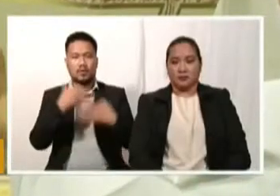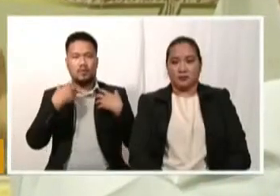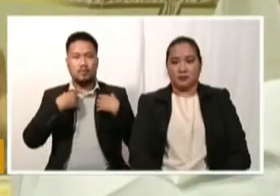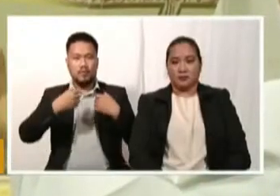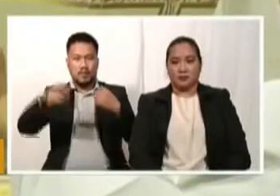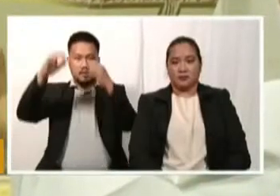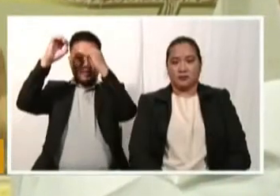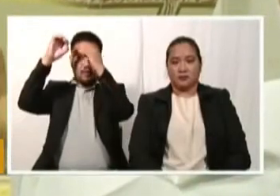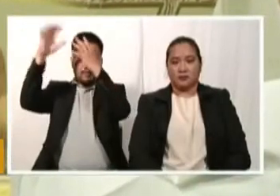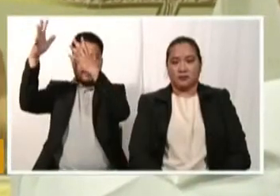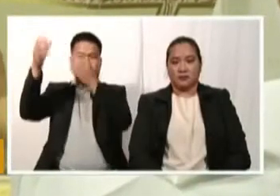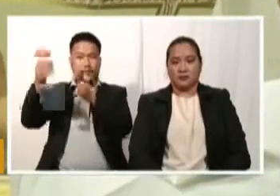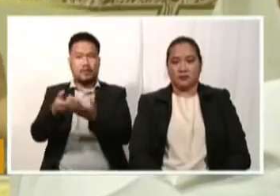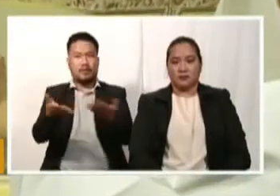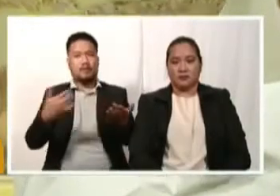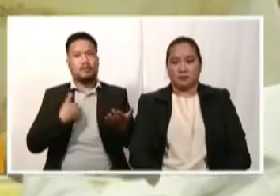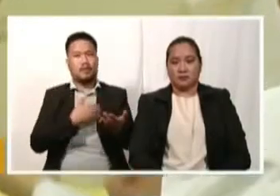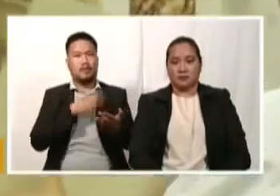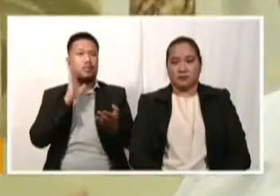his merciful help.